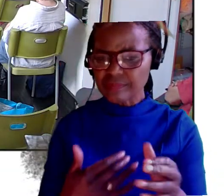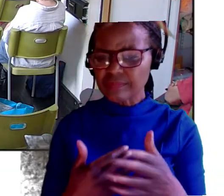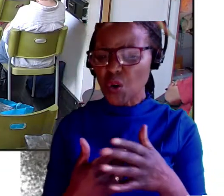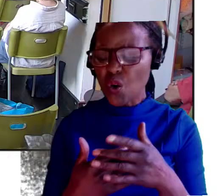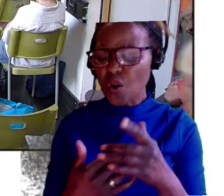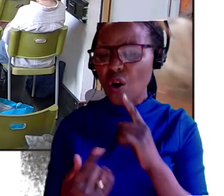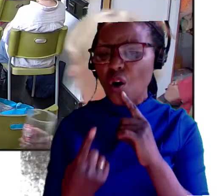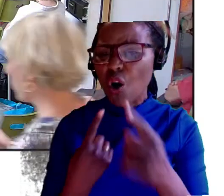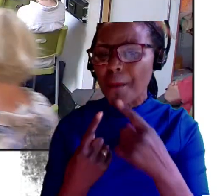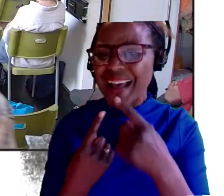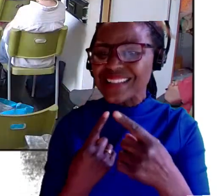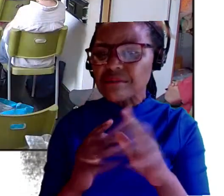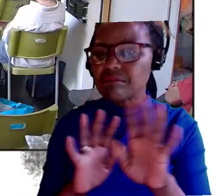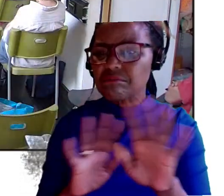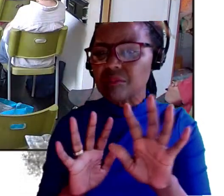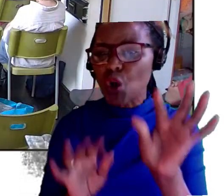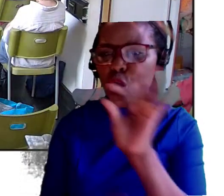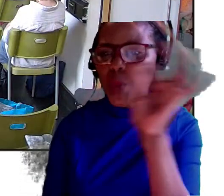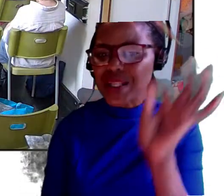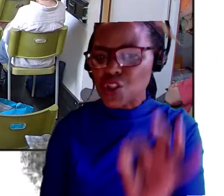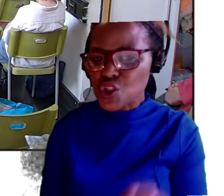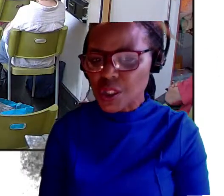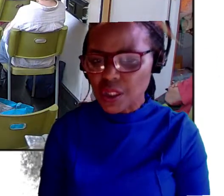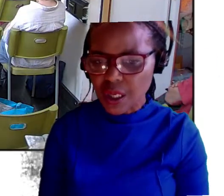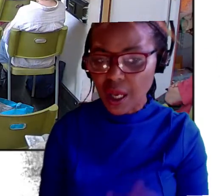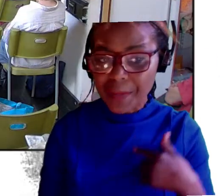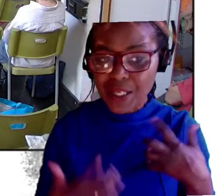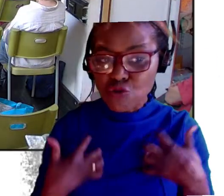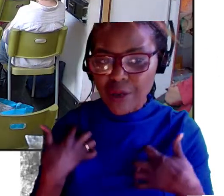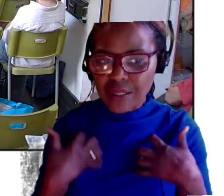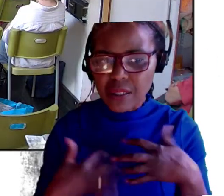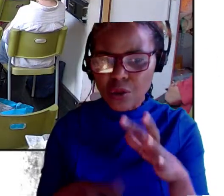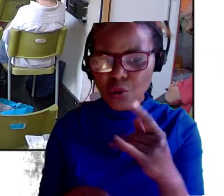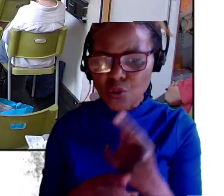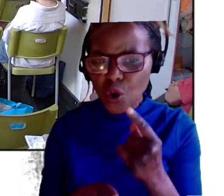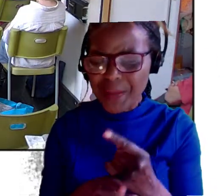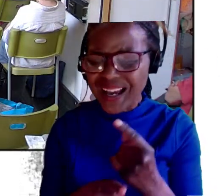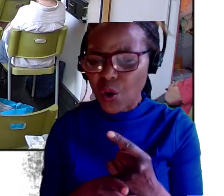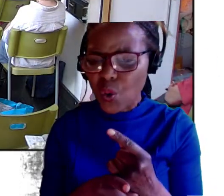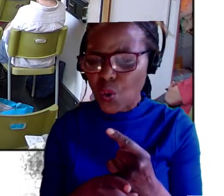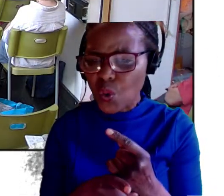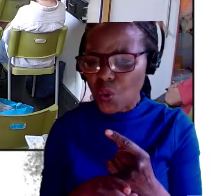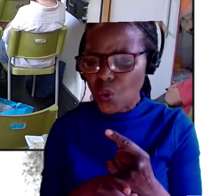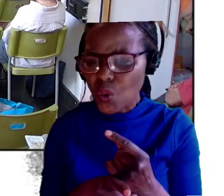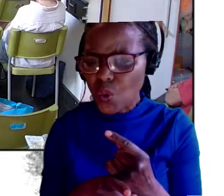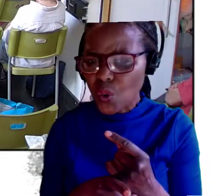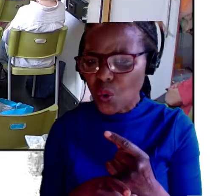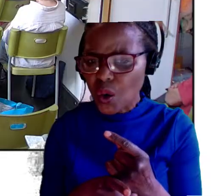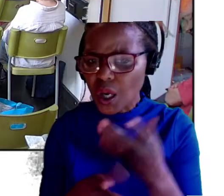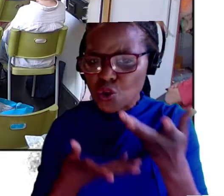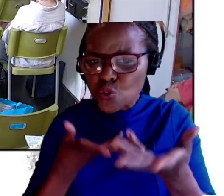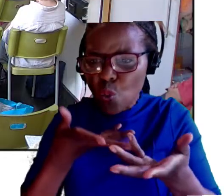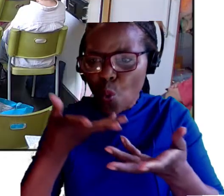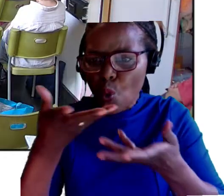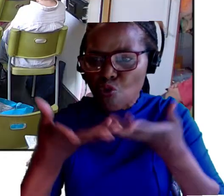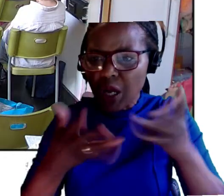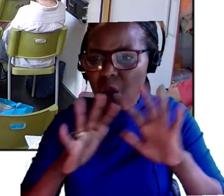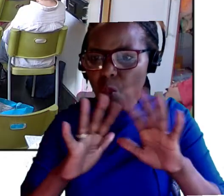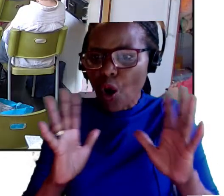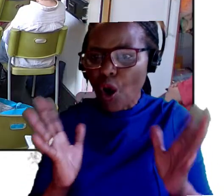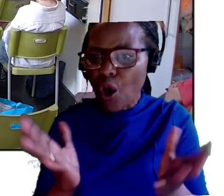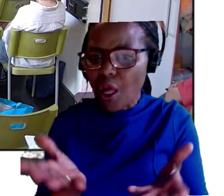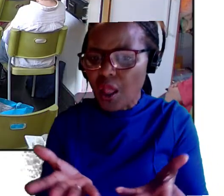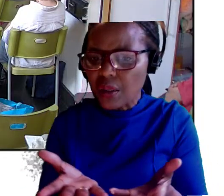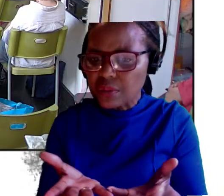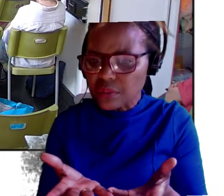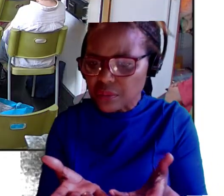in where you were talking about a story world, and I think of it as mise en scène, so not a